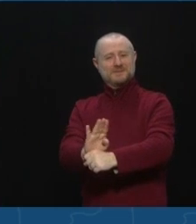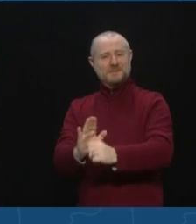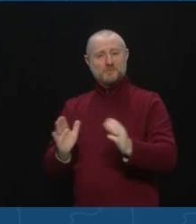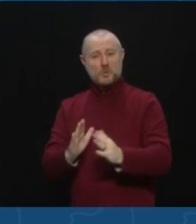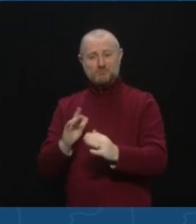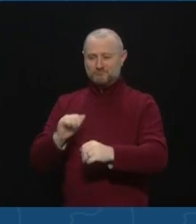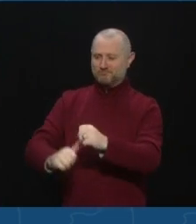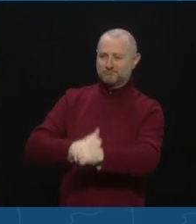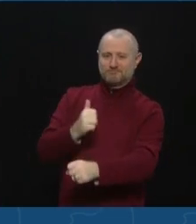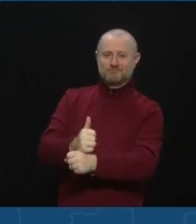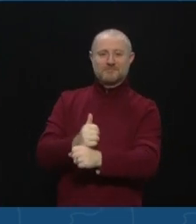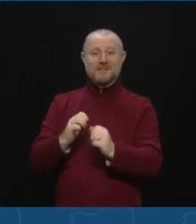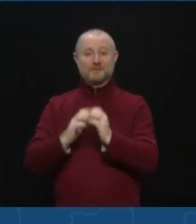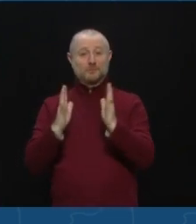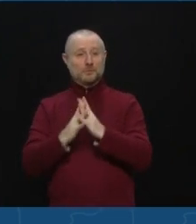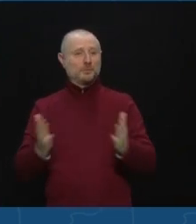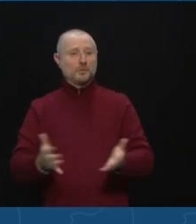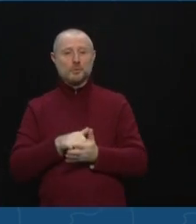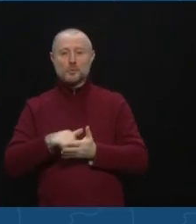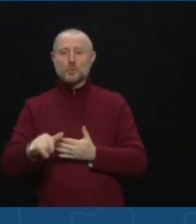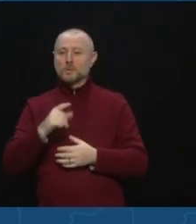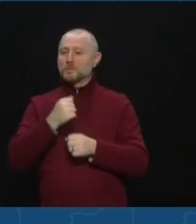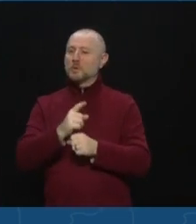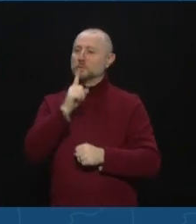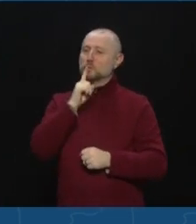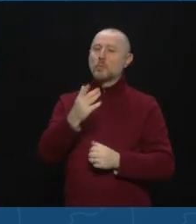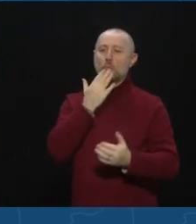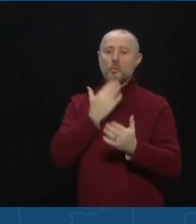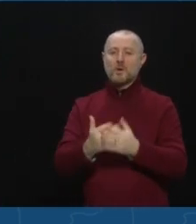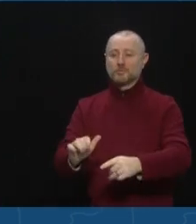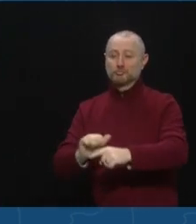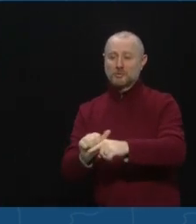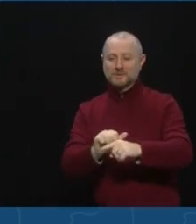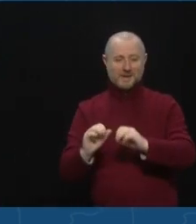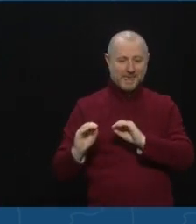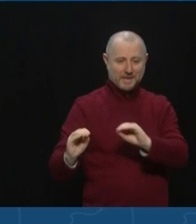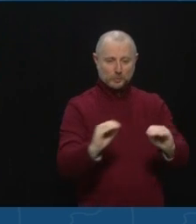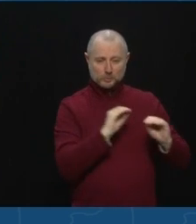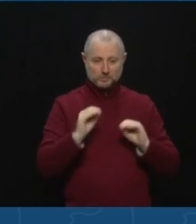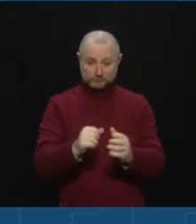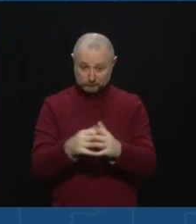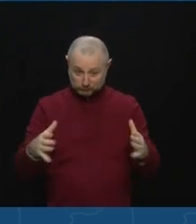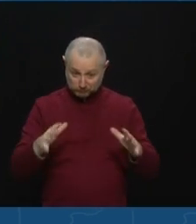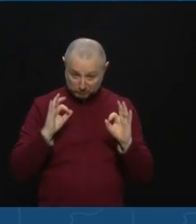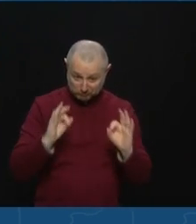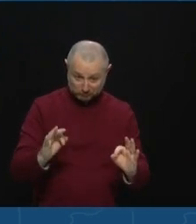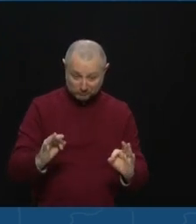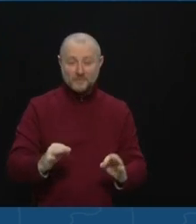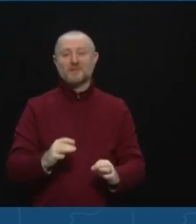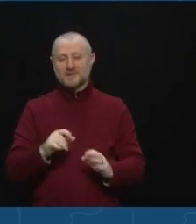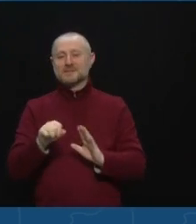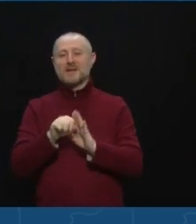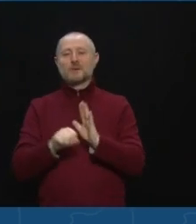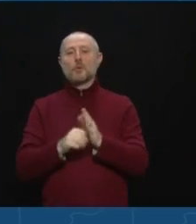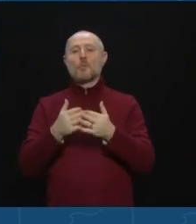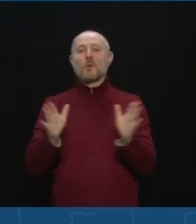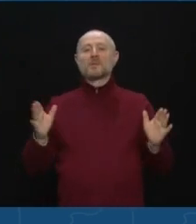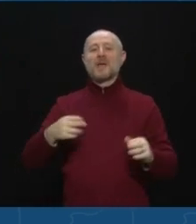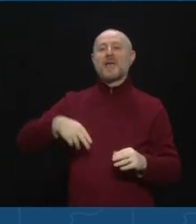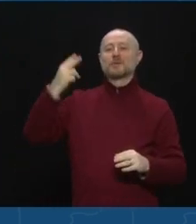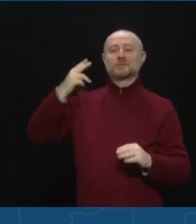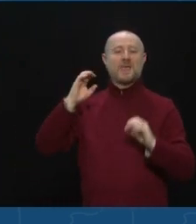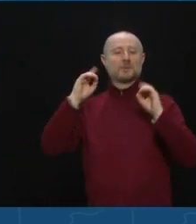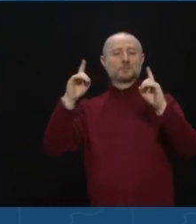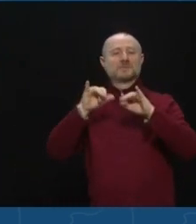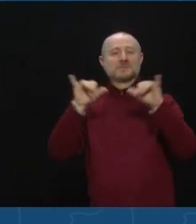access to a well-trained and educated workforce. And how we do that is by making our statewide higher education system the